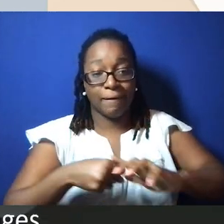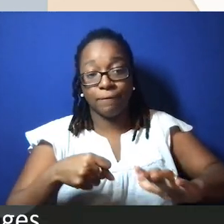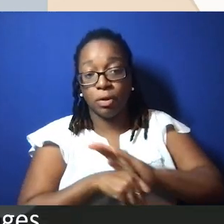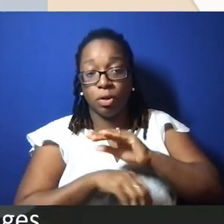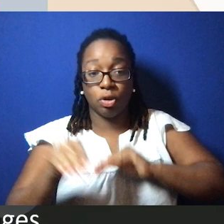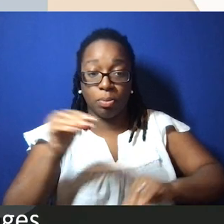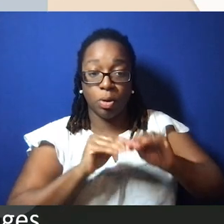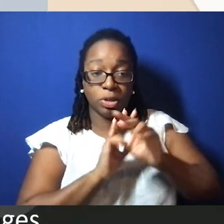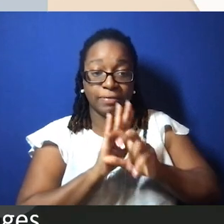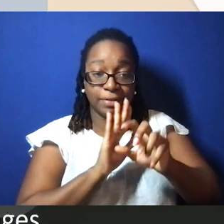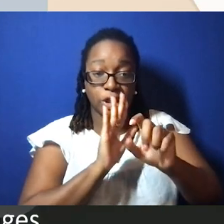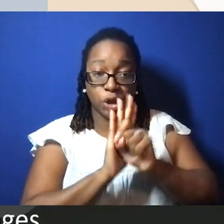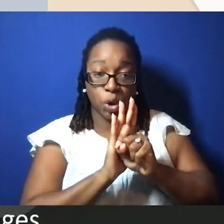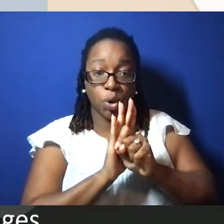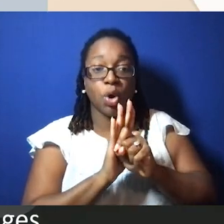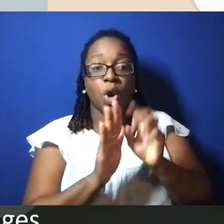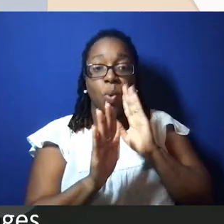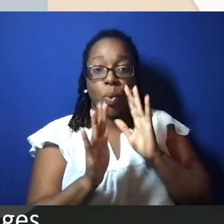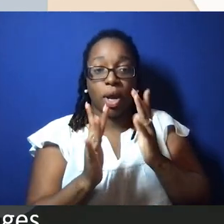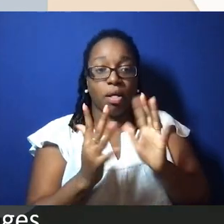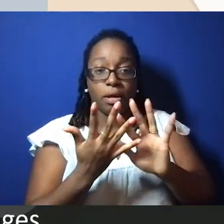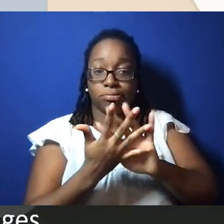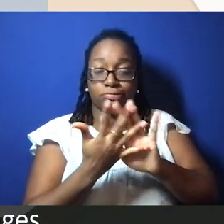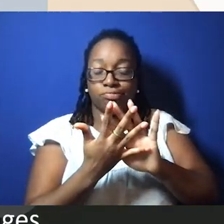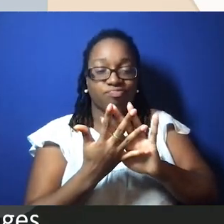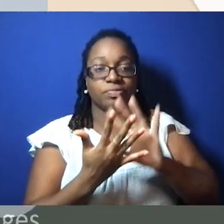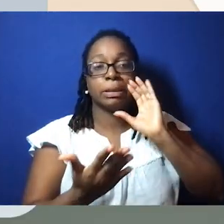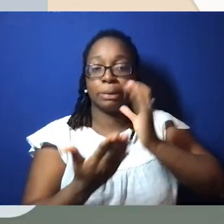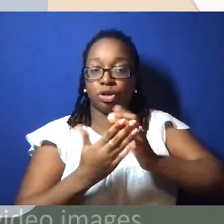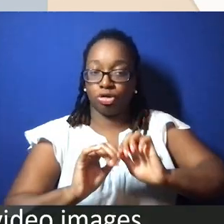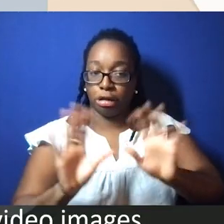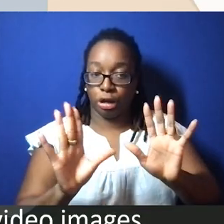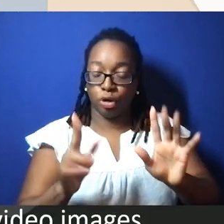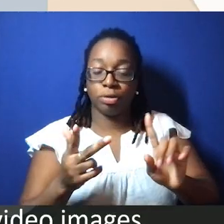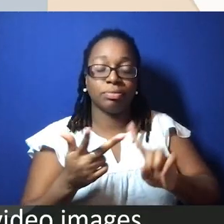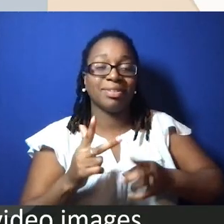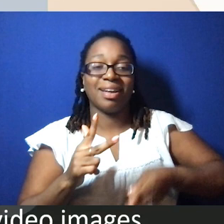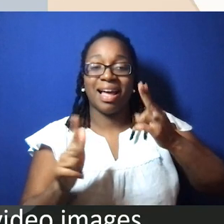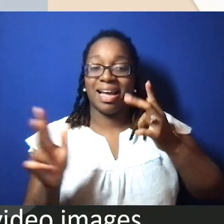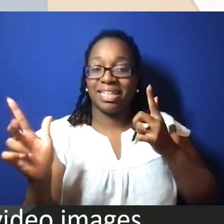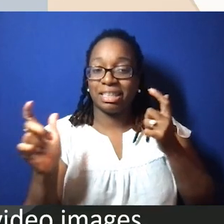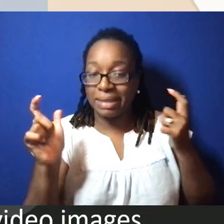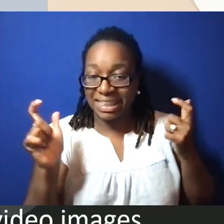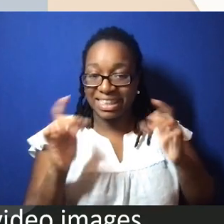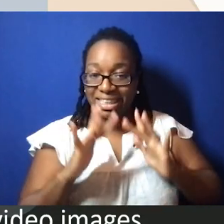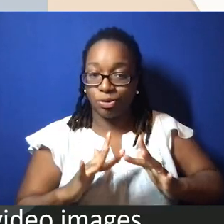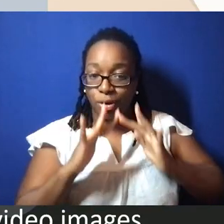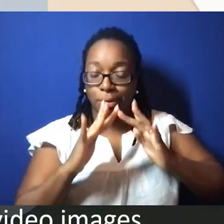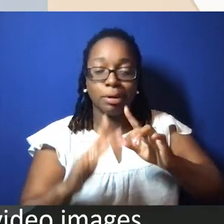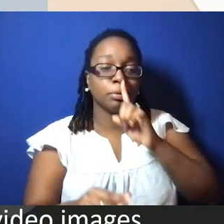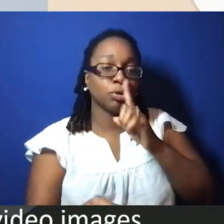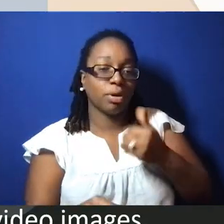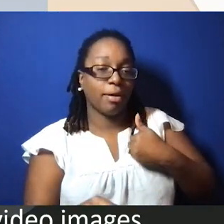real-time, full-motion video with sharp delineated images, high-speed, wide bandwidth